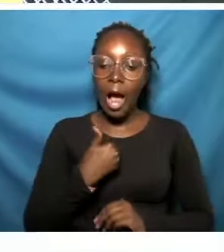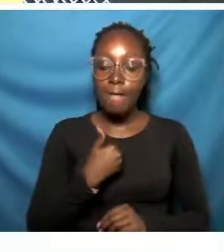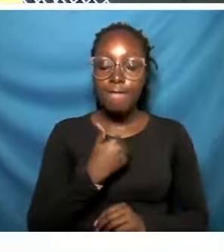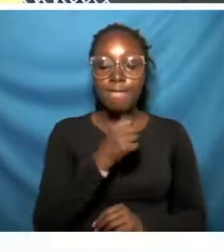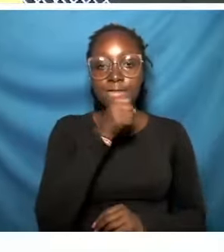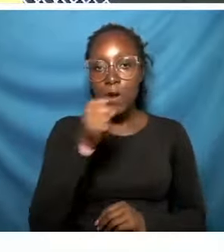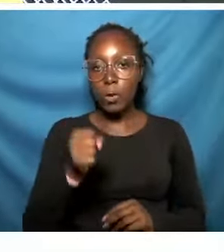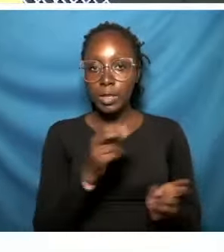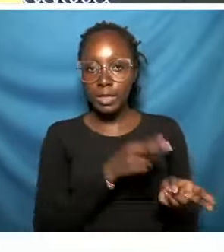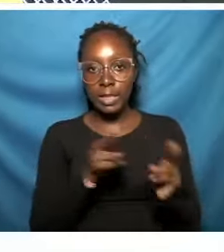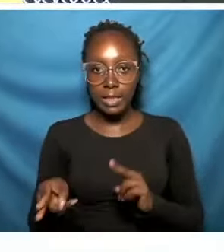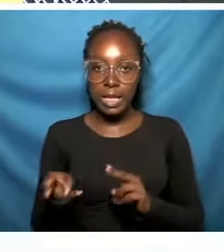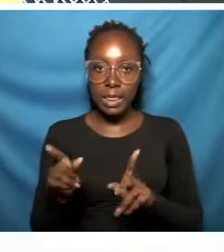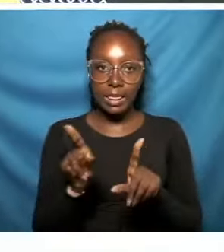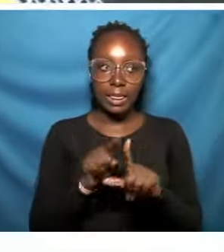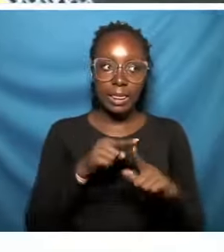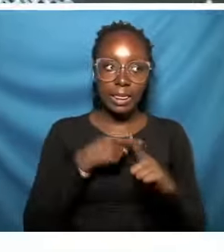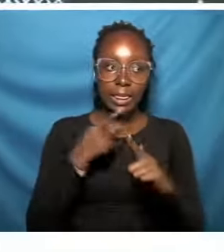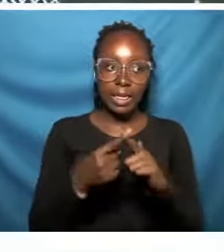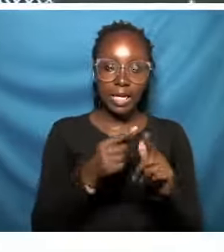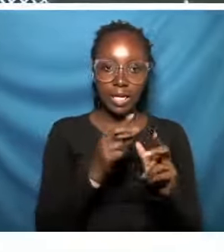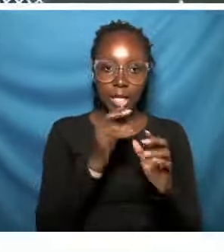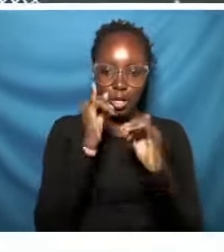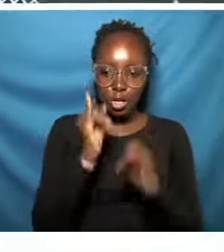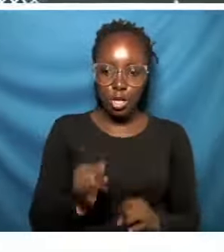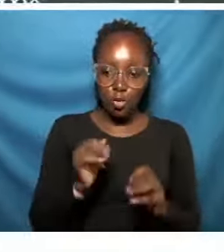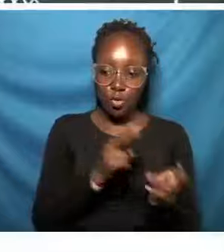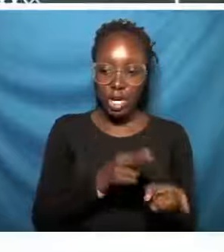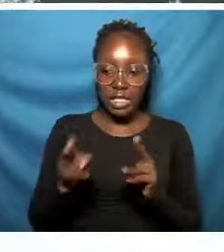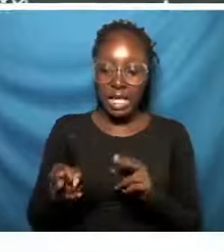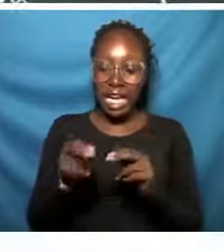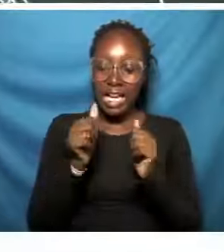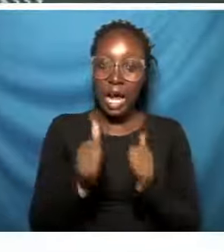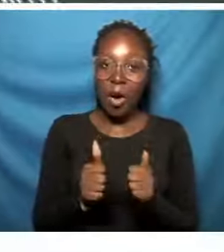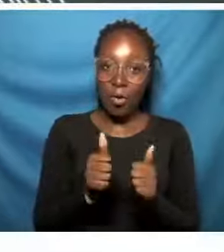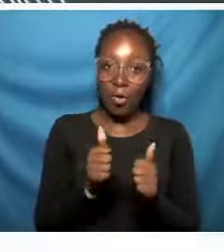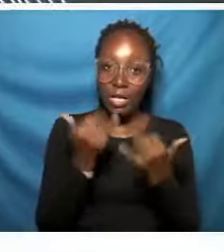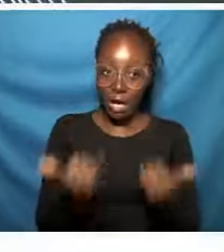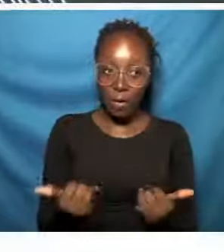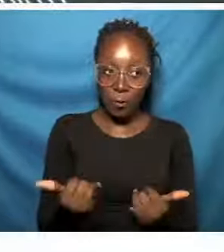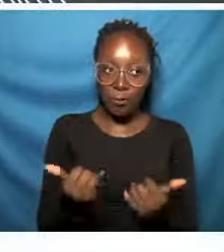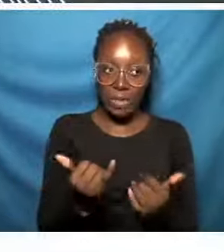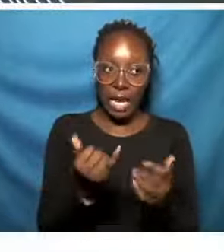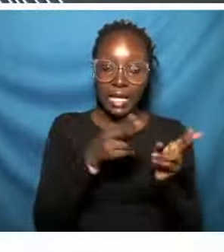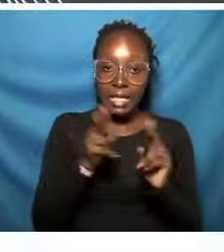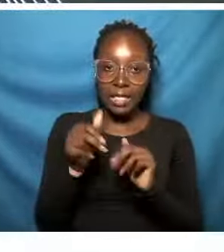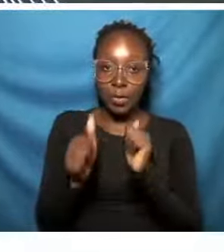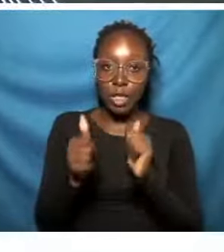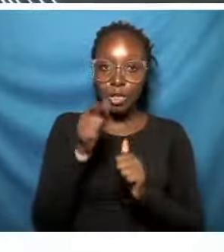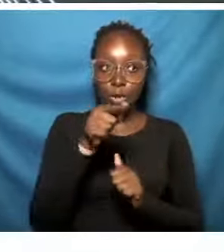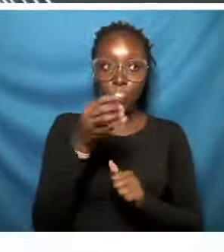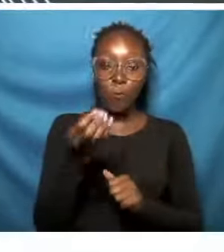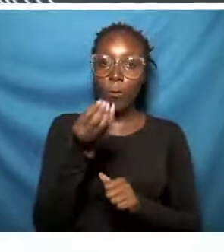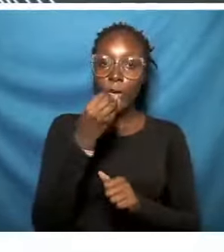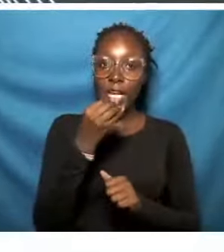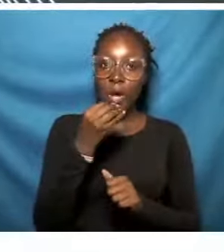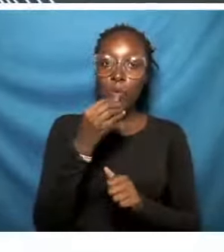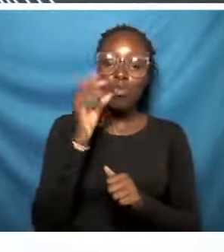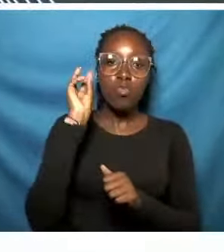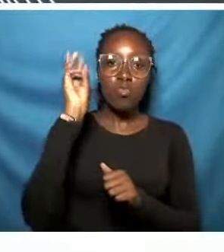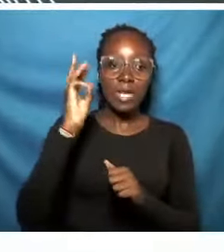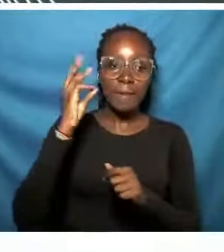new nature. So the nature that you feed is the nature that will thrive, is the nature that will